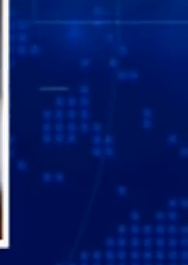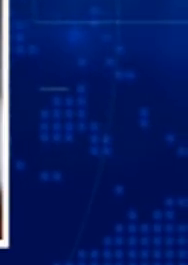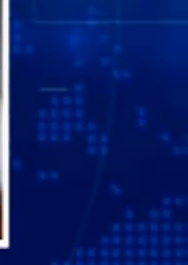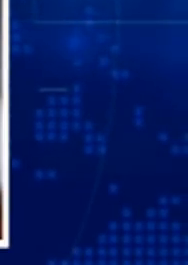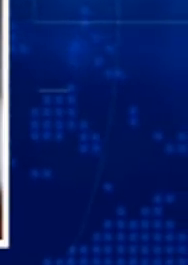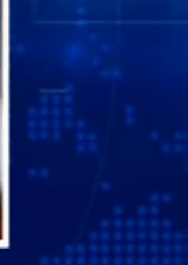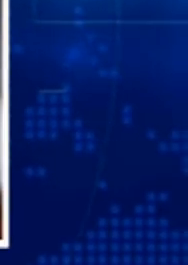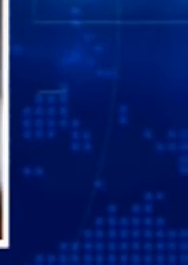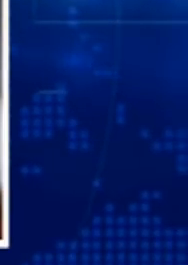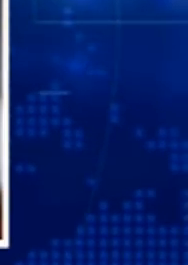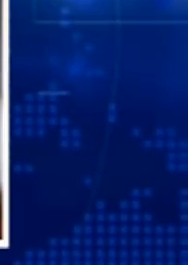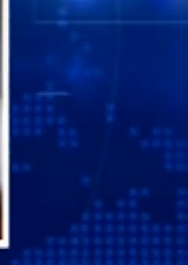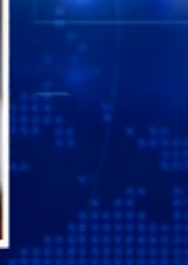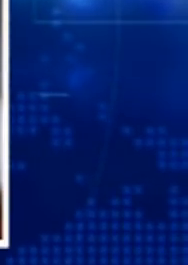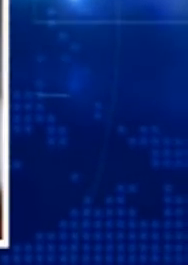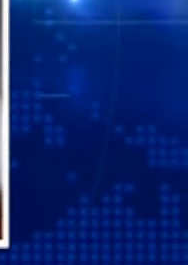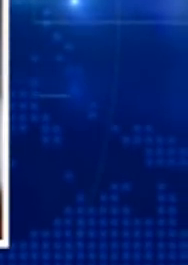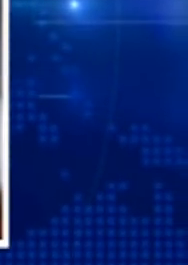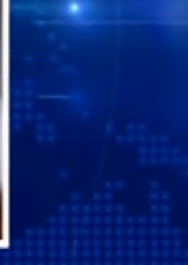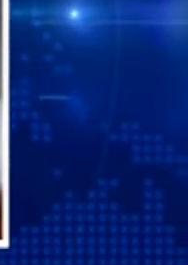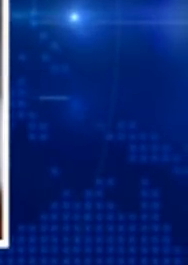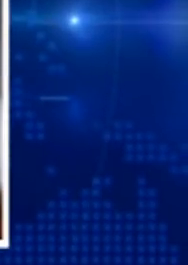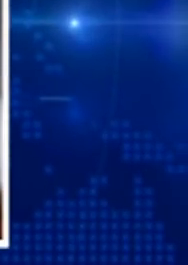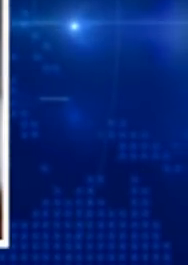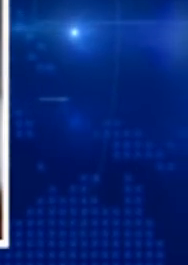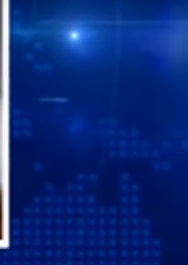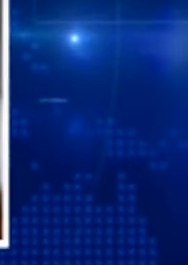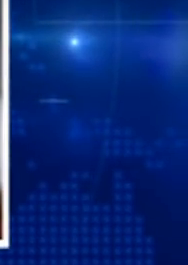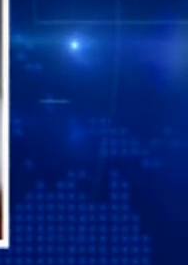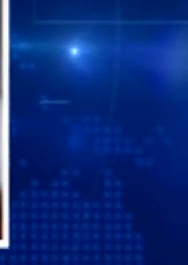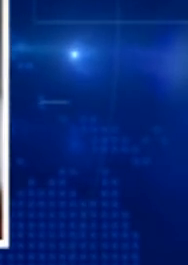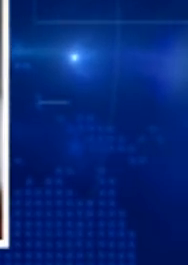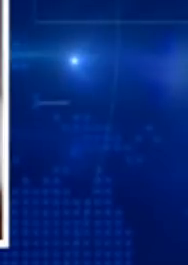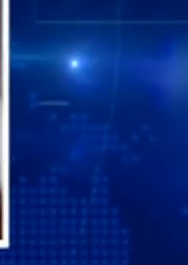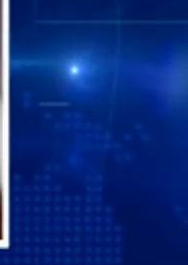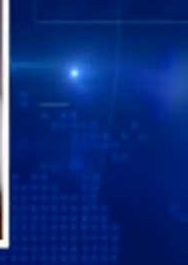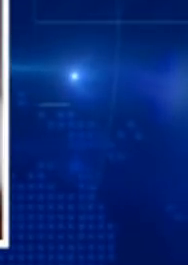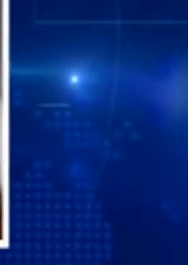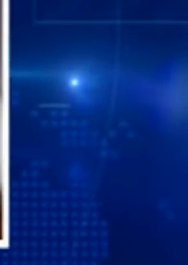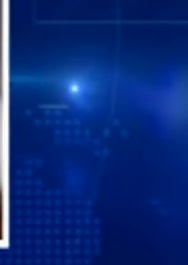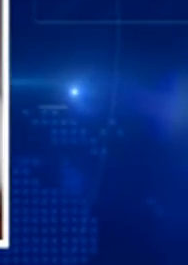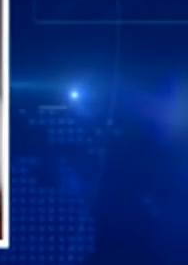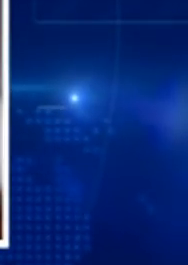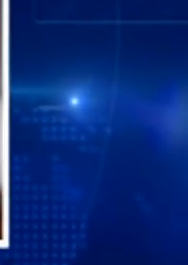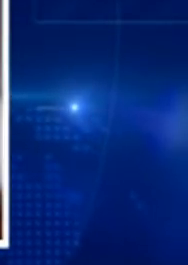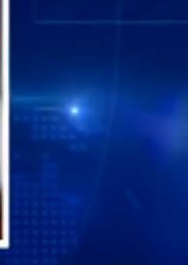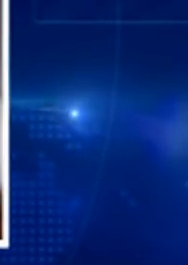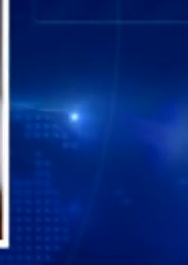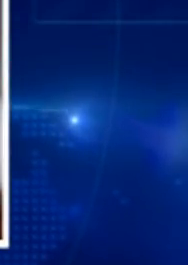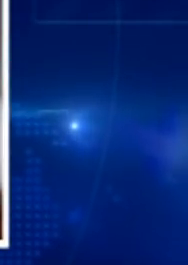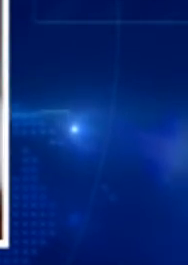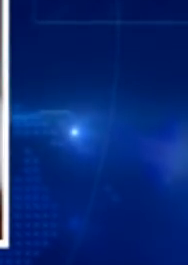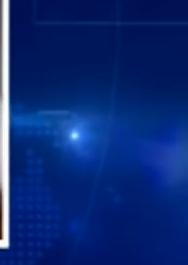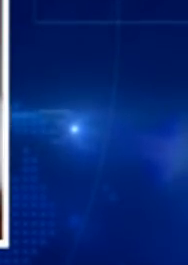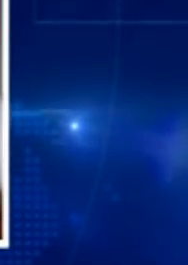Yes, you can continue, Mr. Pina. My lady, I notice it's now, appears to be, if I'm not mistaken, 10